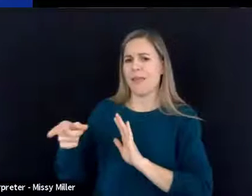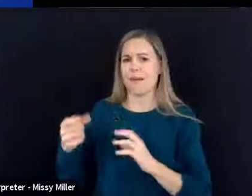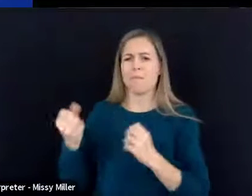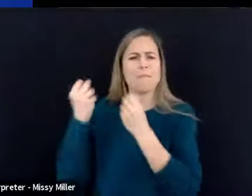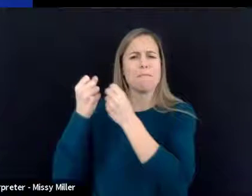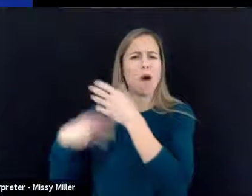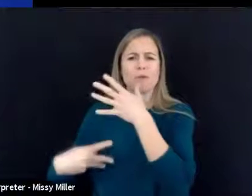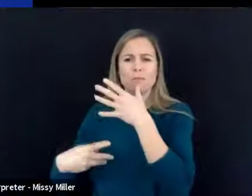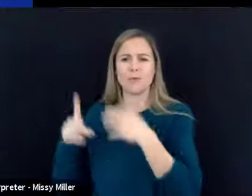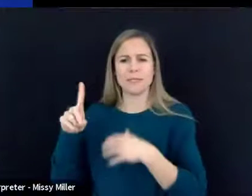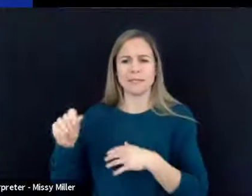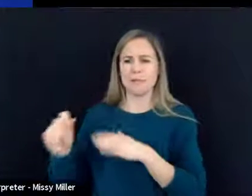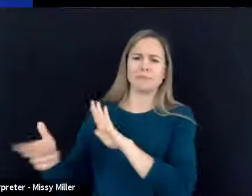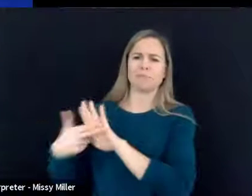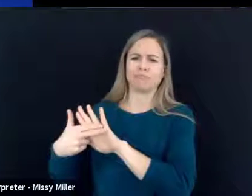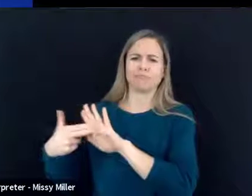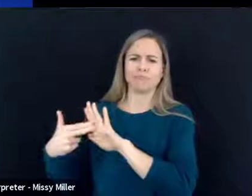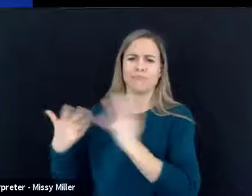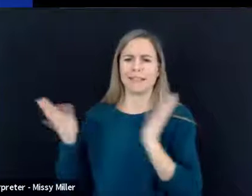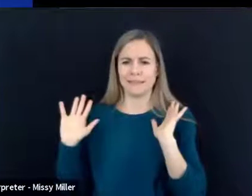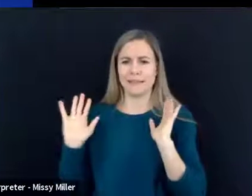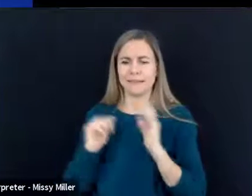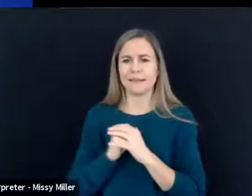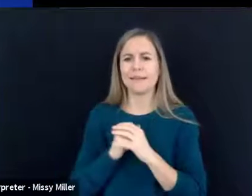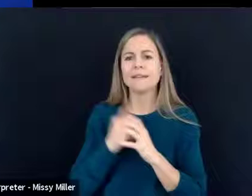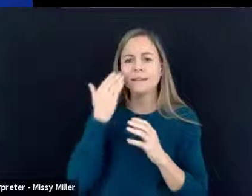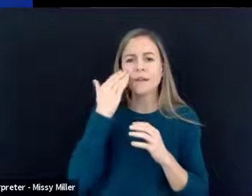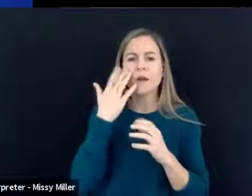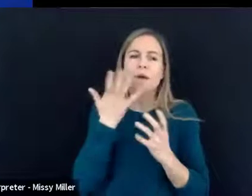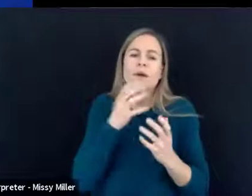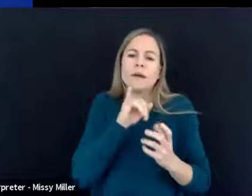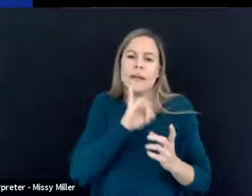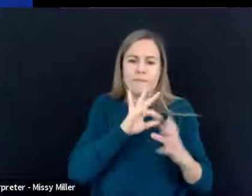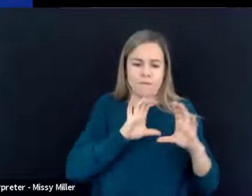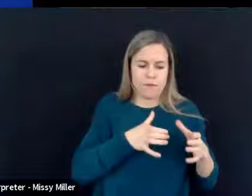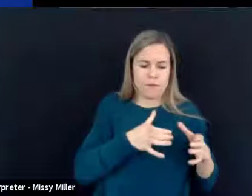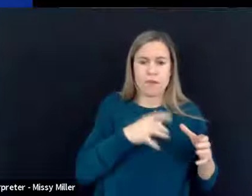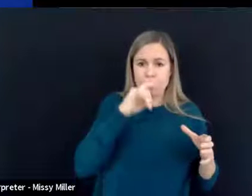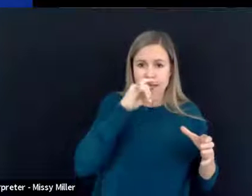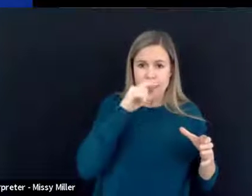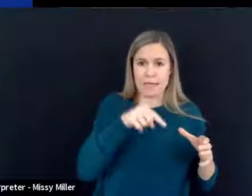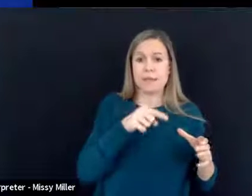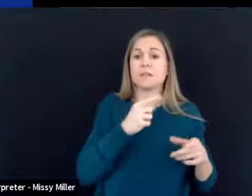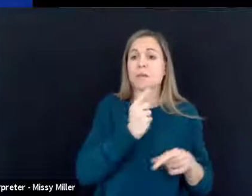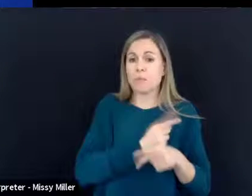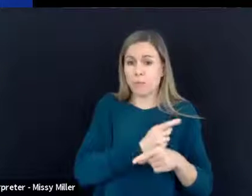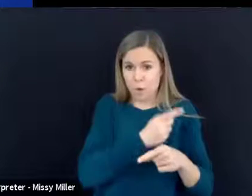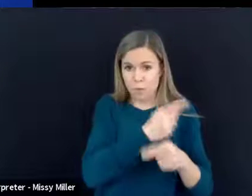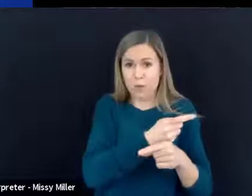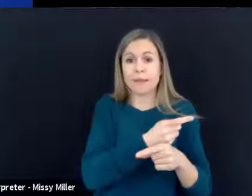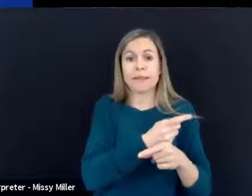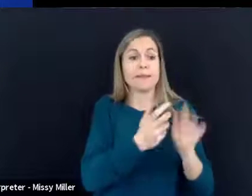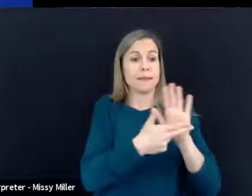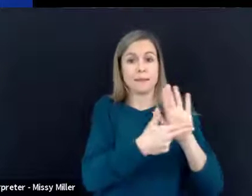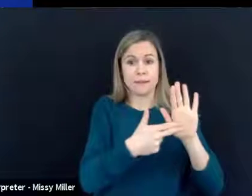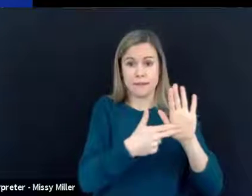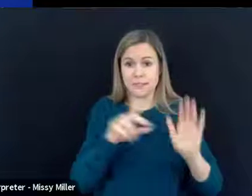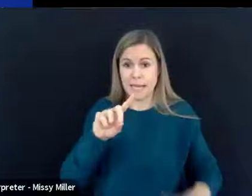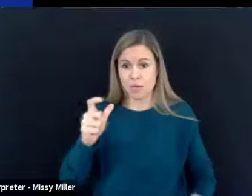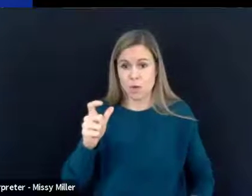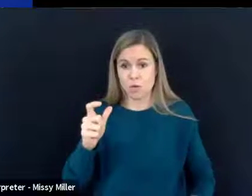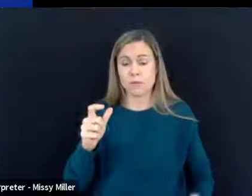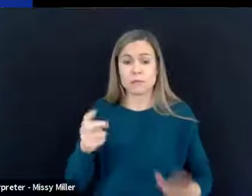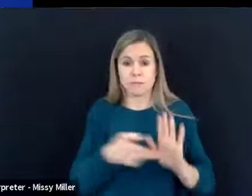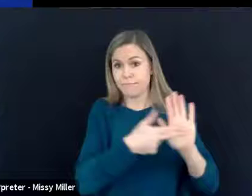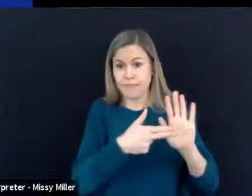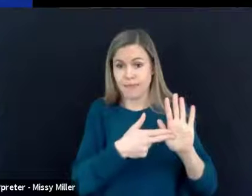Many of the kids that are appropriately categorized, in my opinion, are categorized as having deaf blindness, because most of the